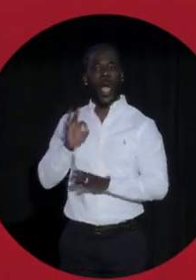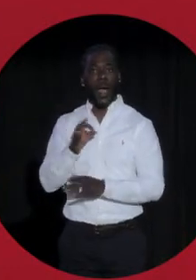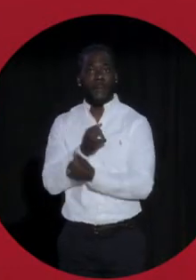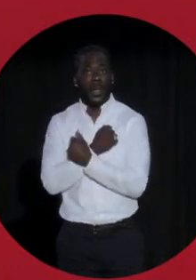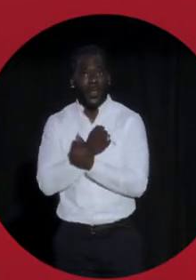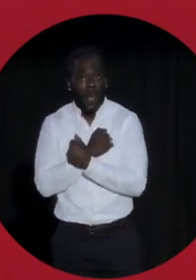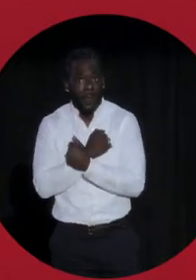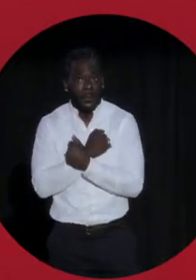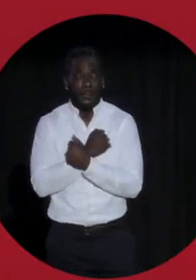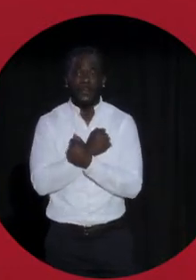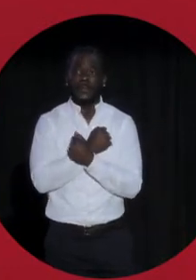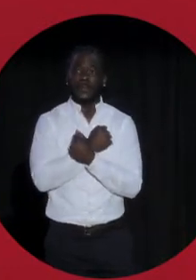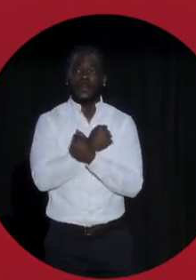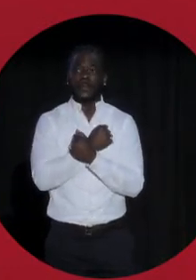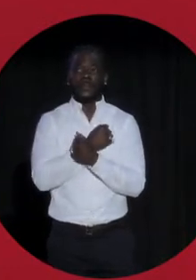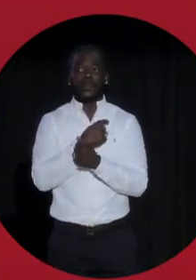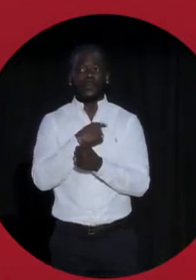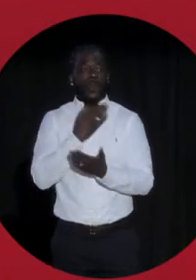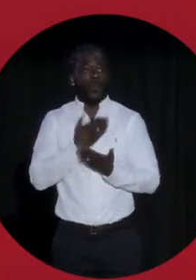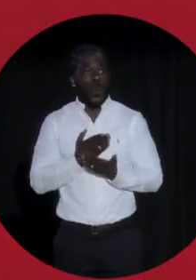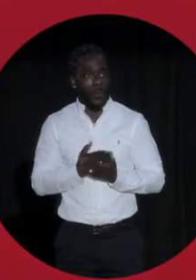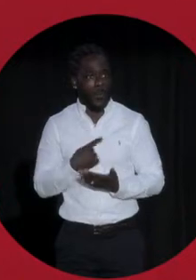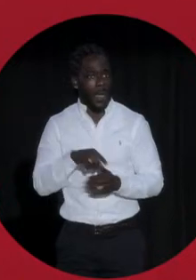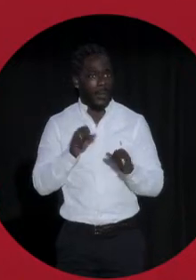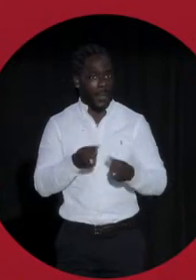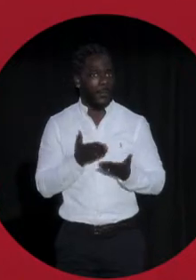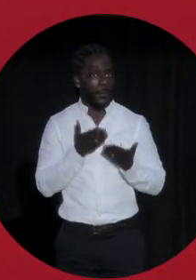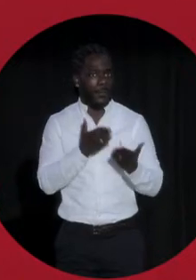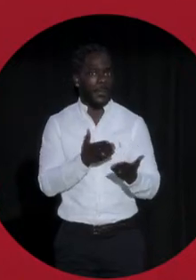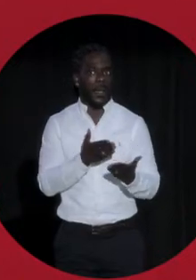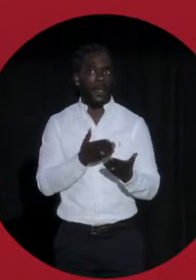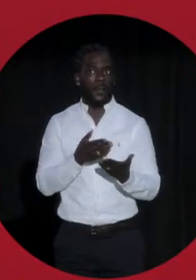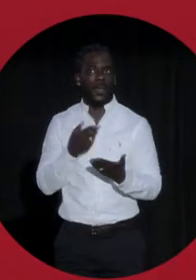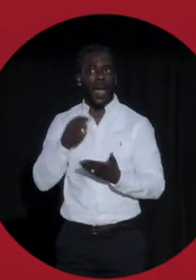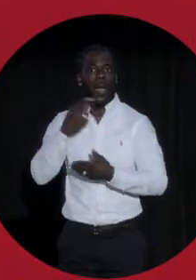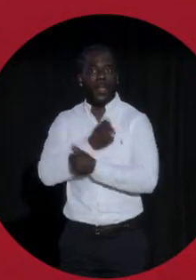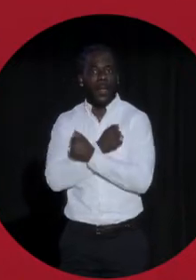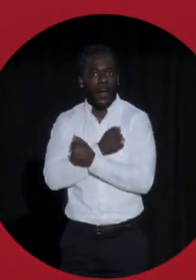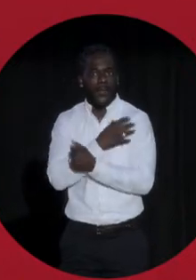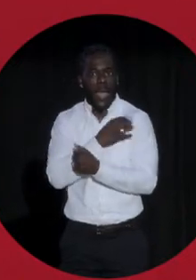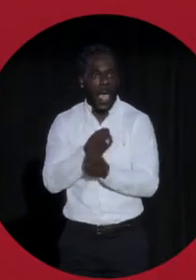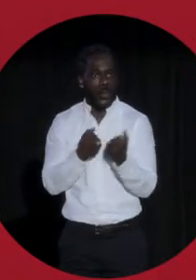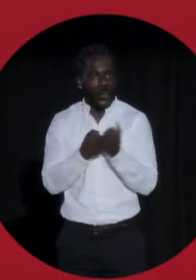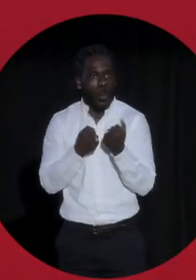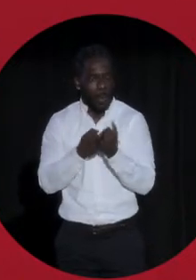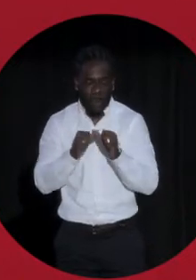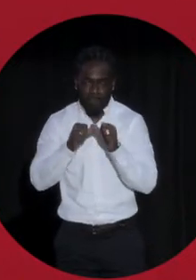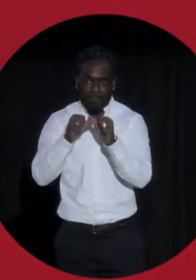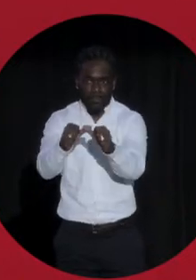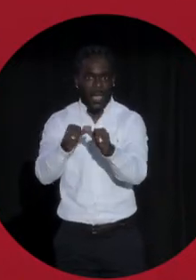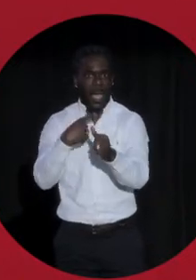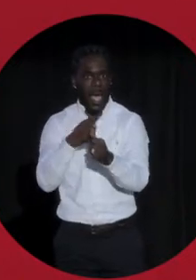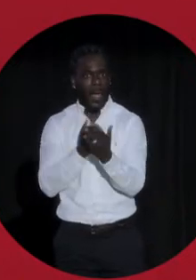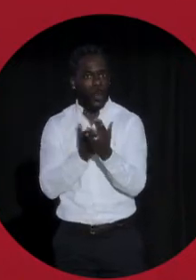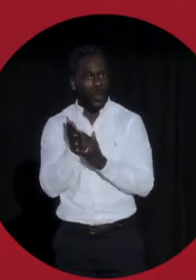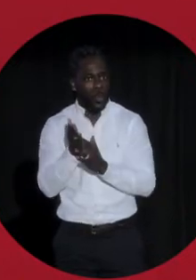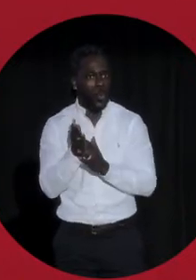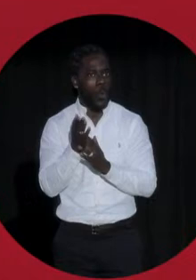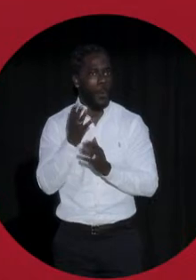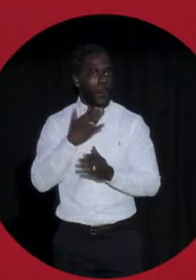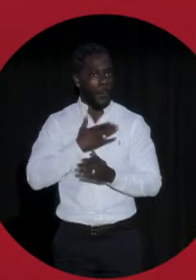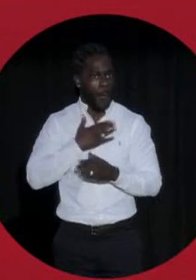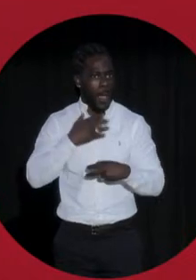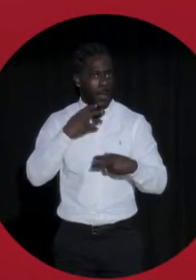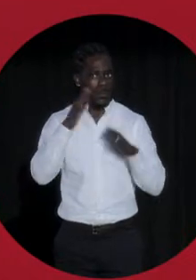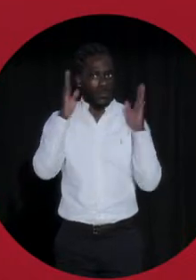loved ones providing me hard love and unwavering support as I journey through the troubling waters of